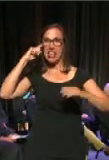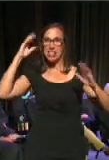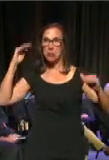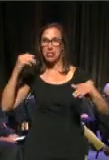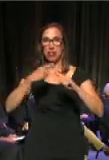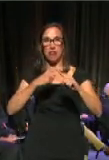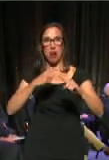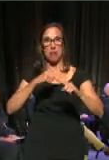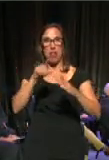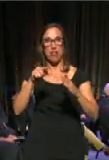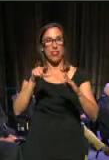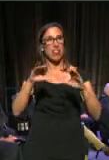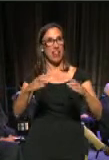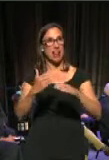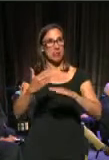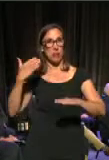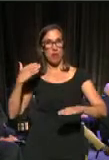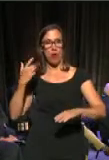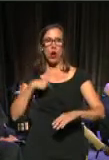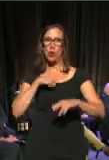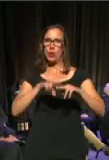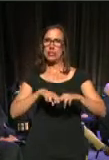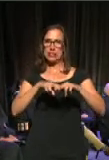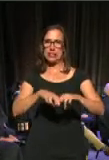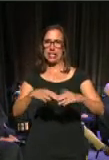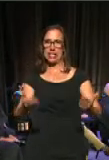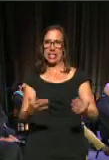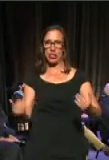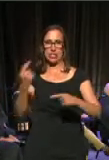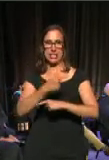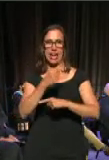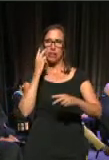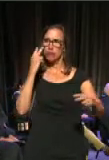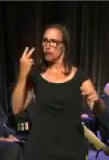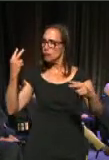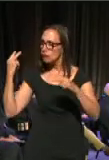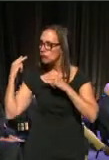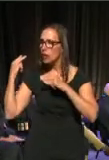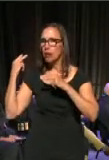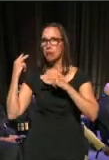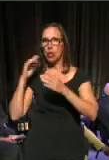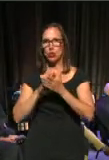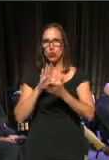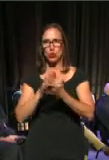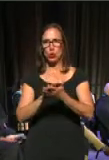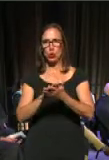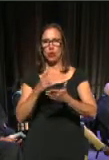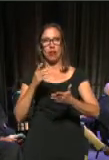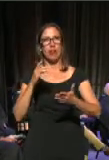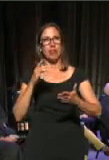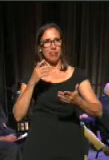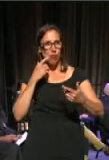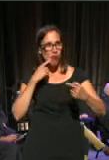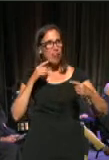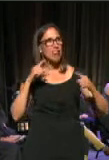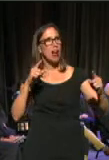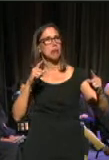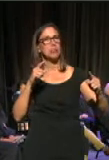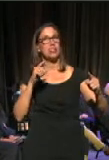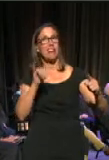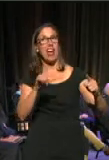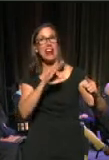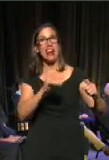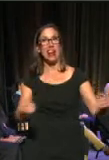our predecessors. And as we sit here today and look back at our school years, we accomplished that and so much